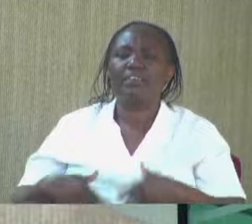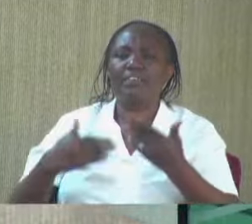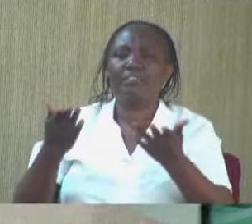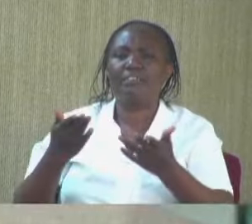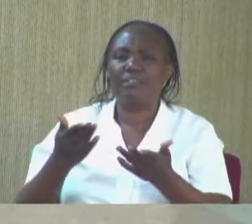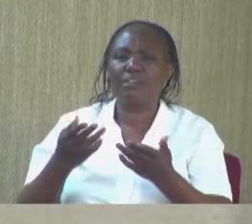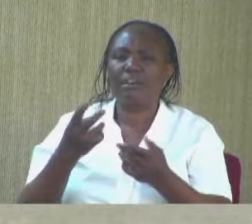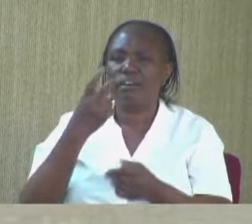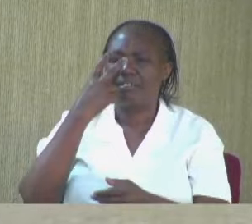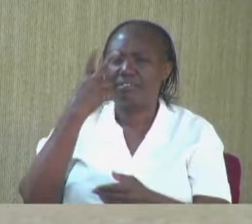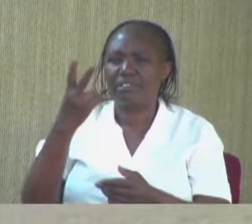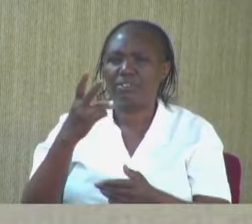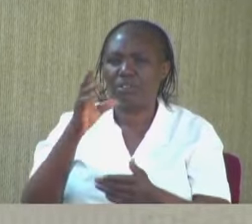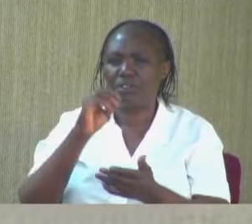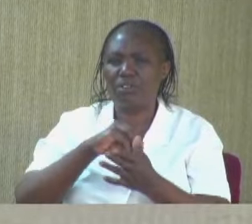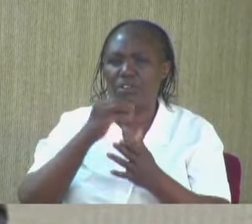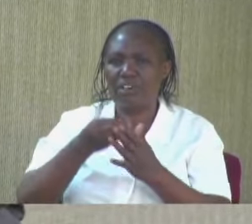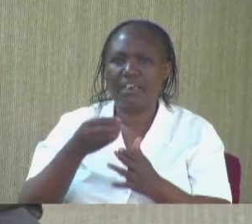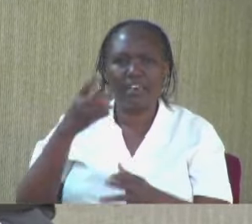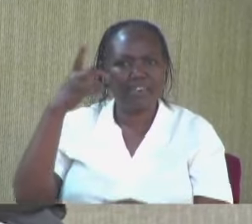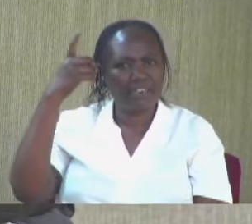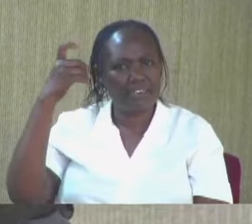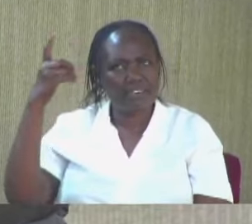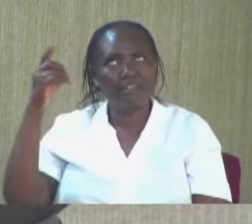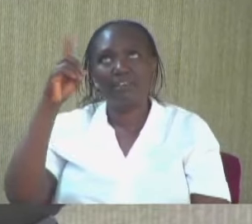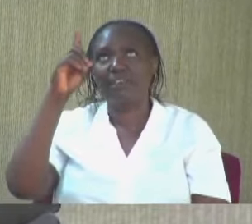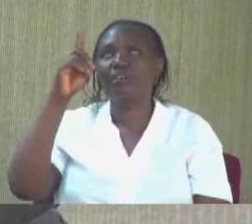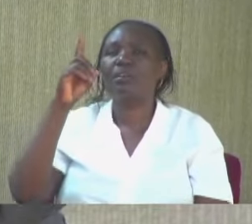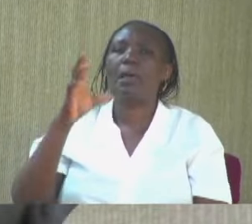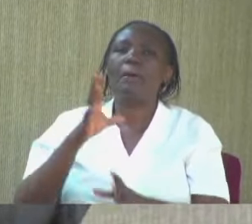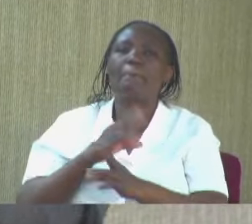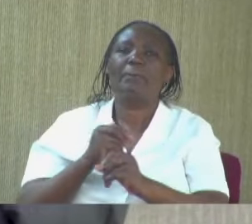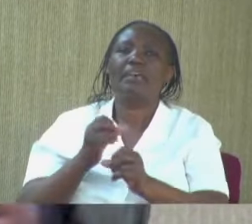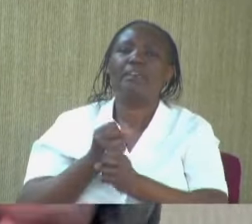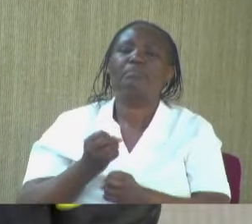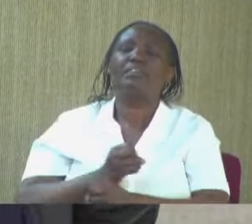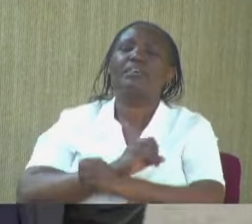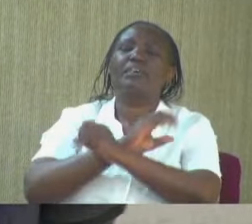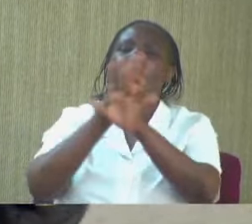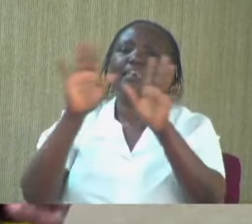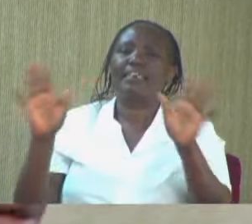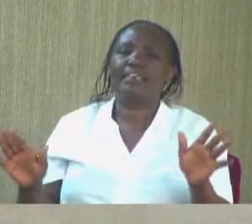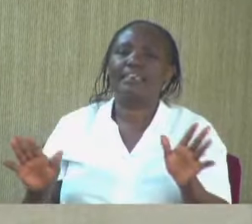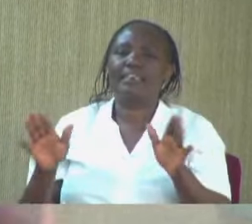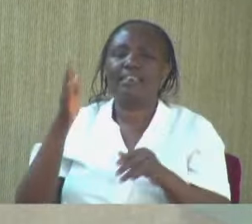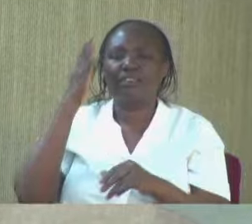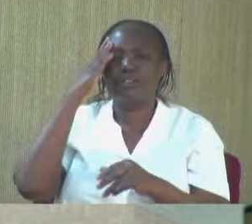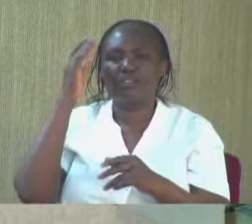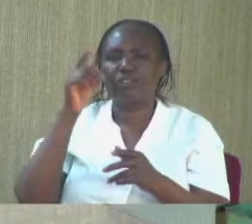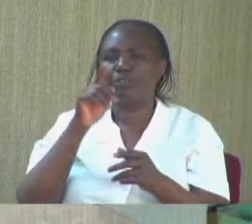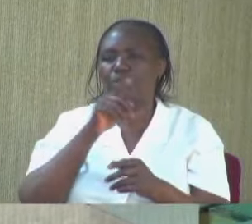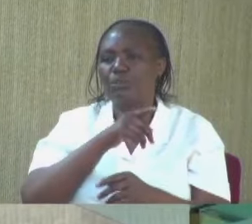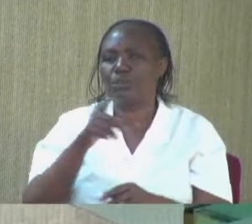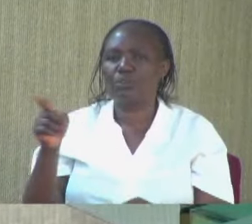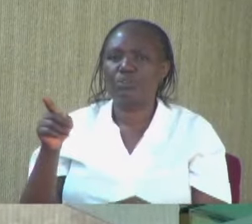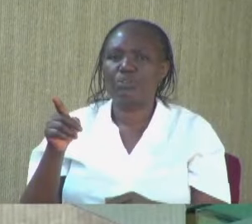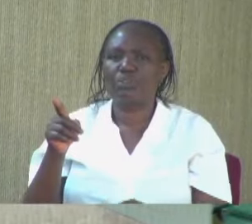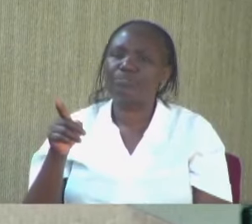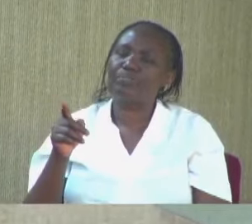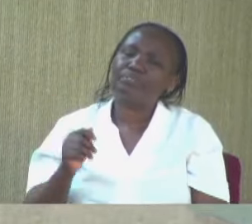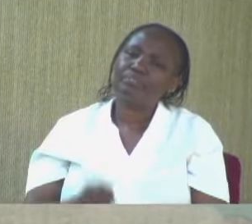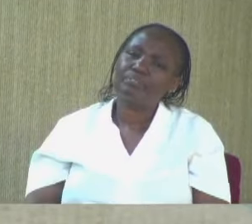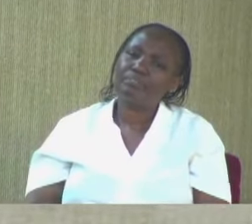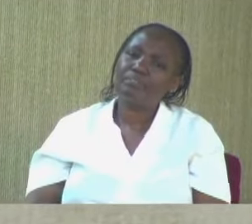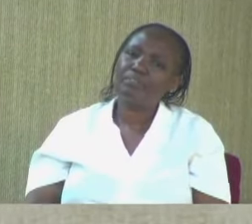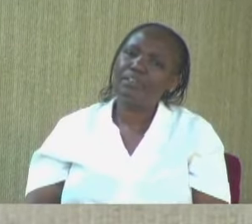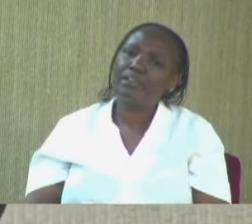will make himself clearly known to you that he is calling you to be a prophet. That